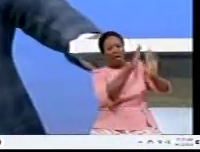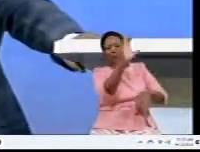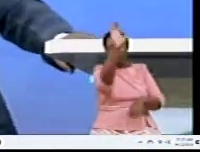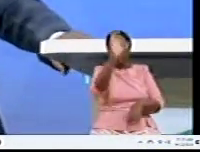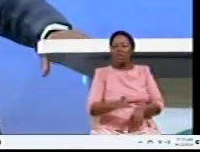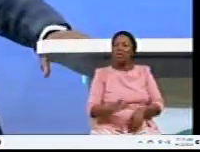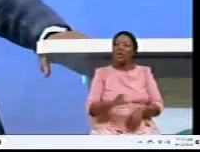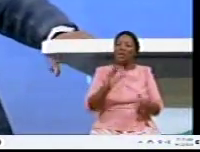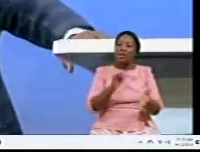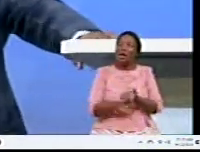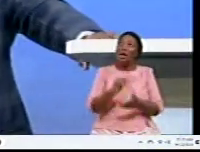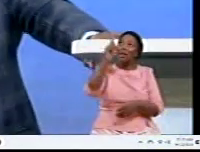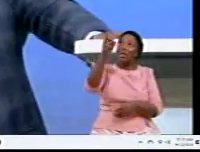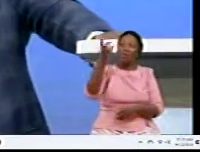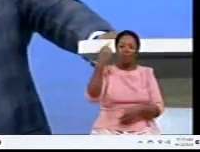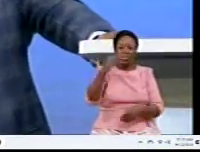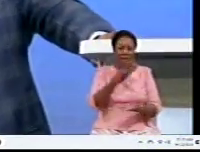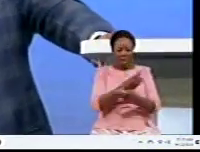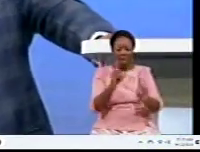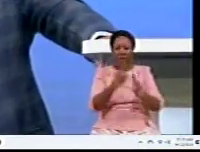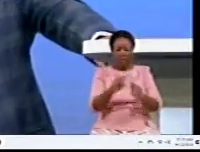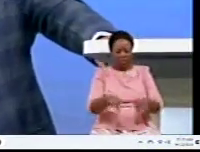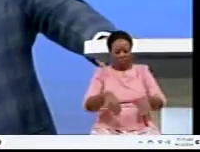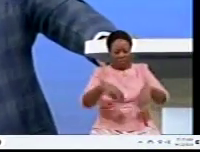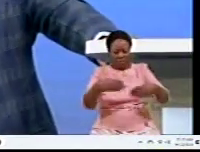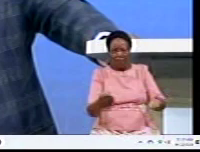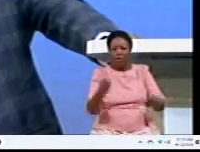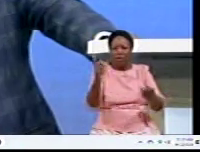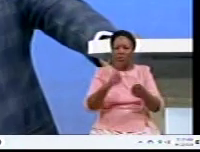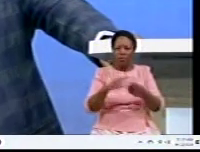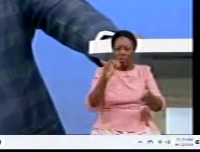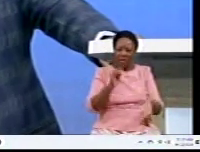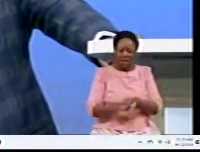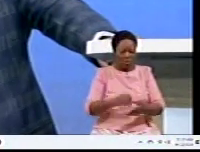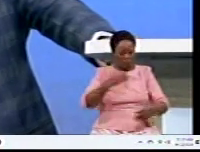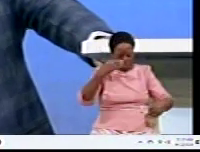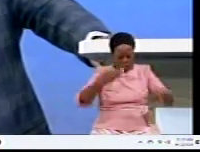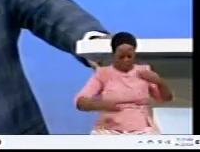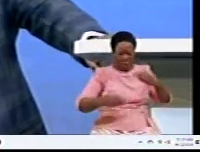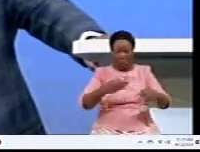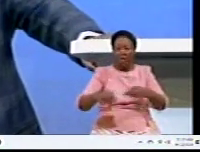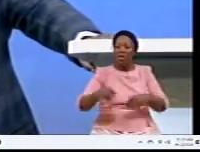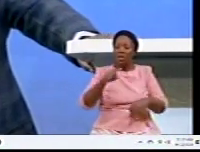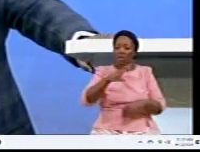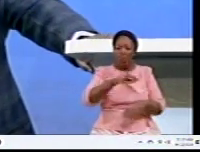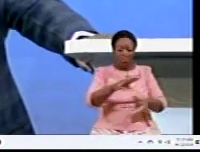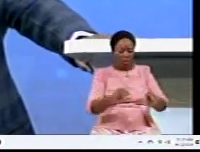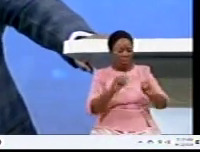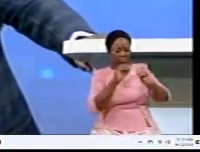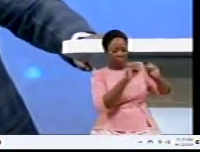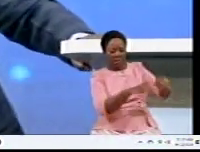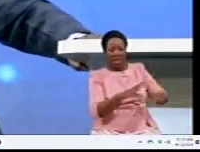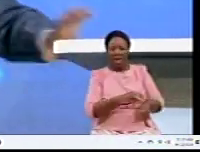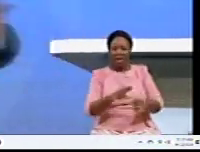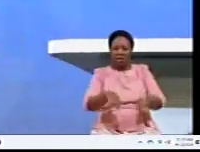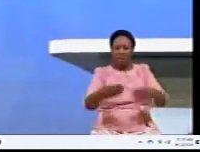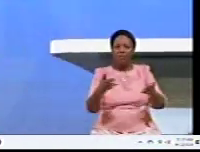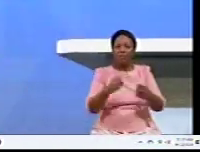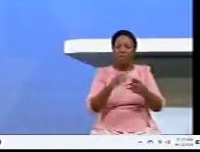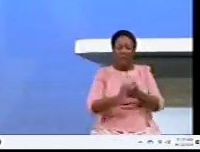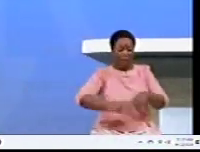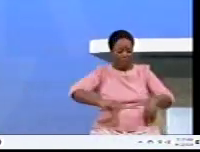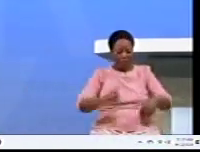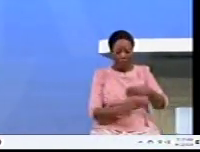he was delivered to that judgment. He was delivered to that punishment,